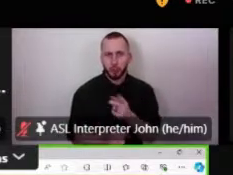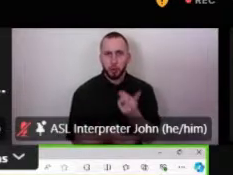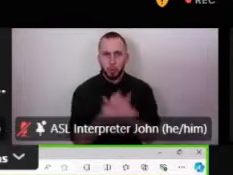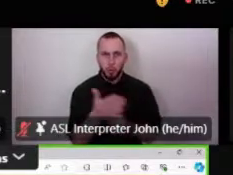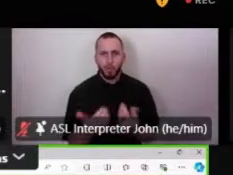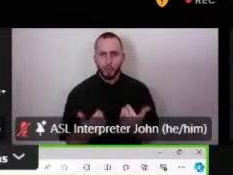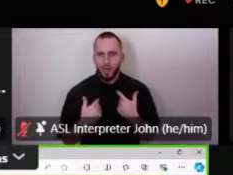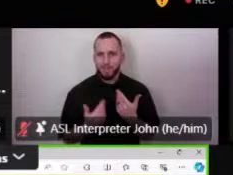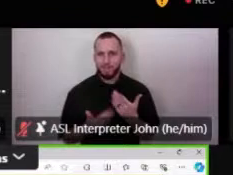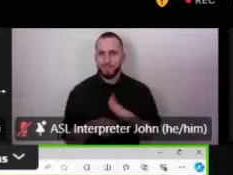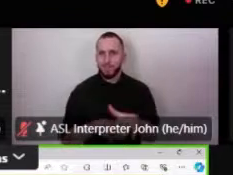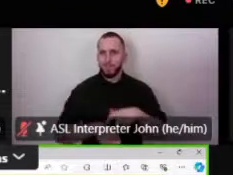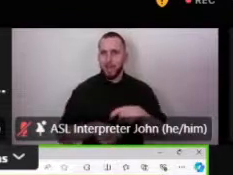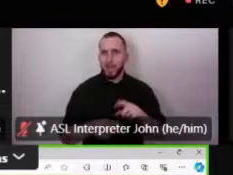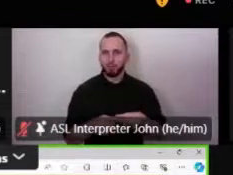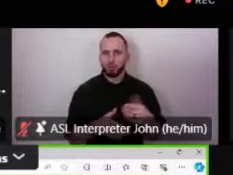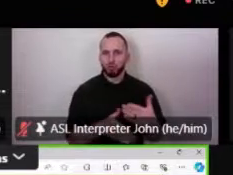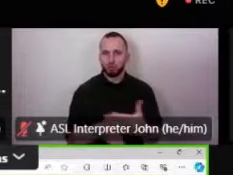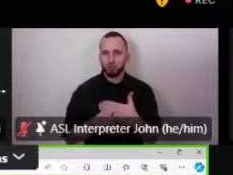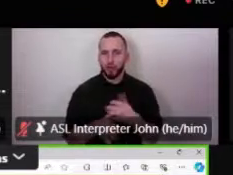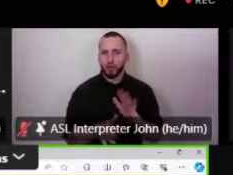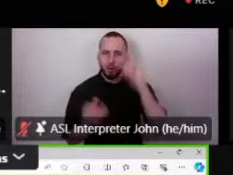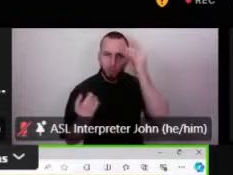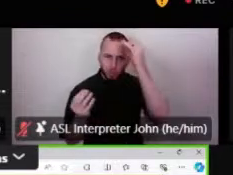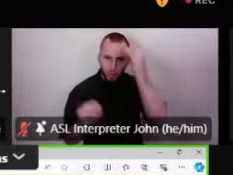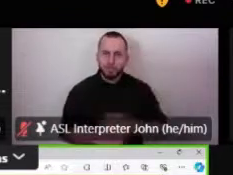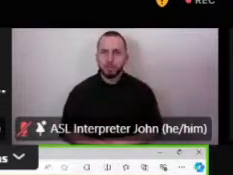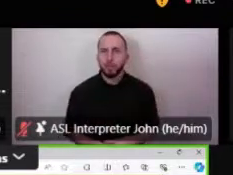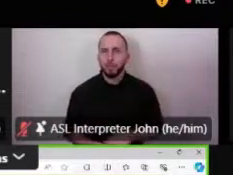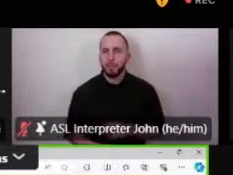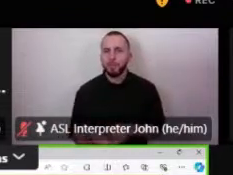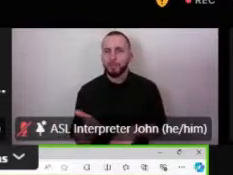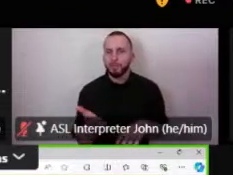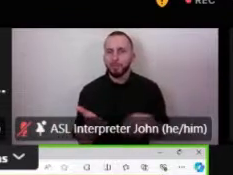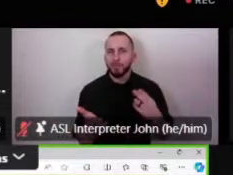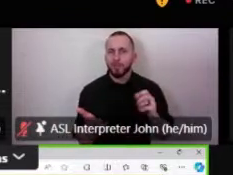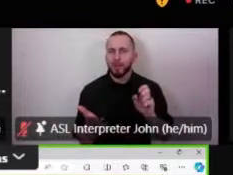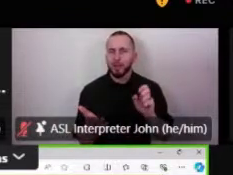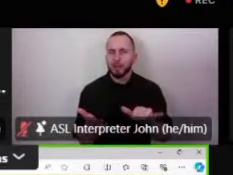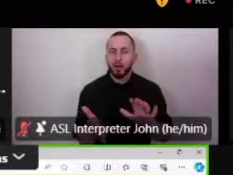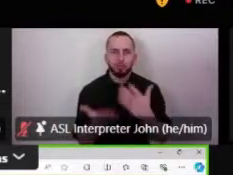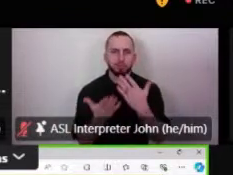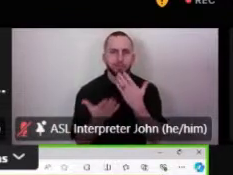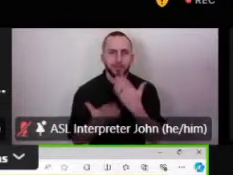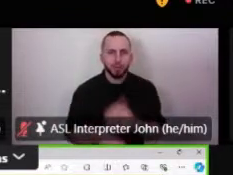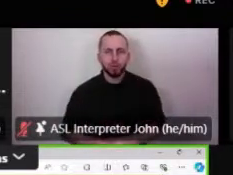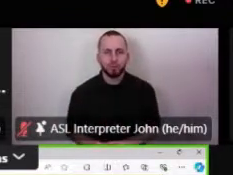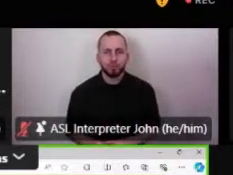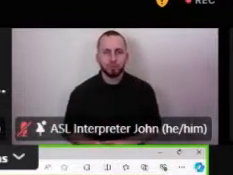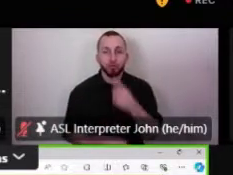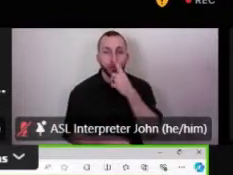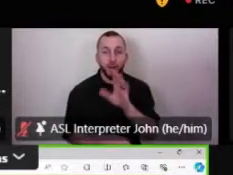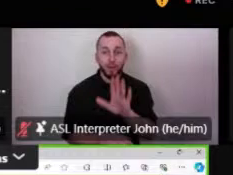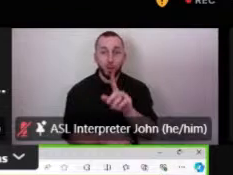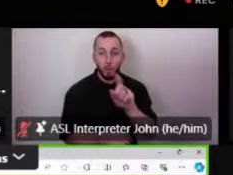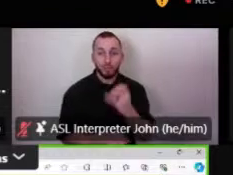your insights. Okay, great. And is it okay with you, Crystal, if I save that question for the end?